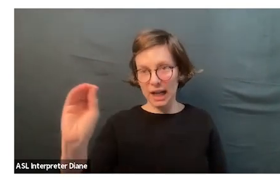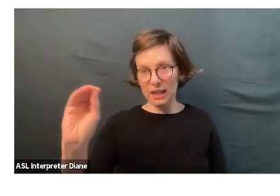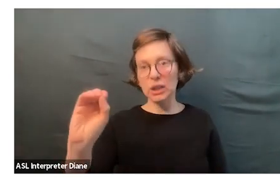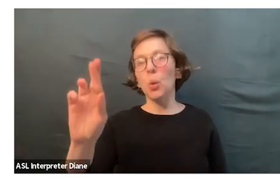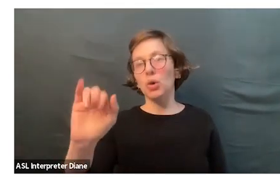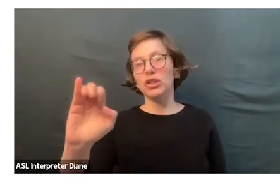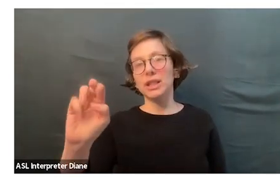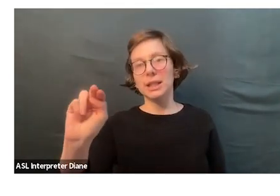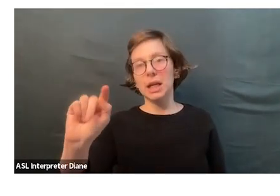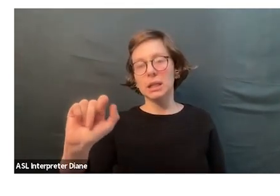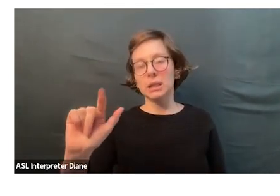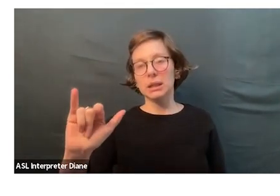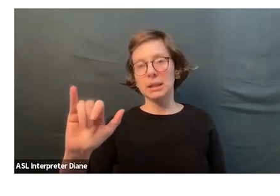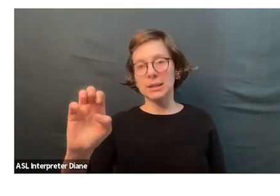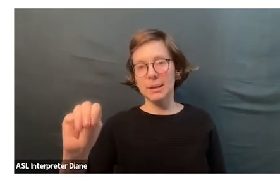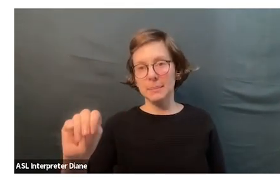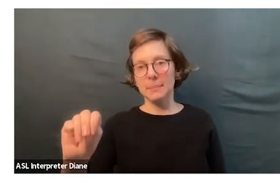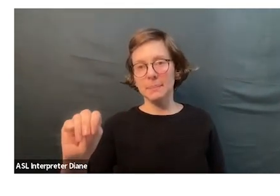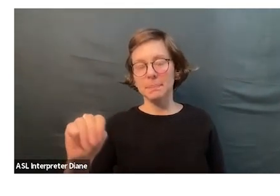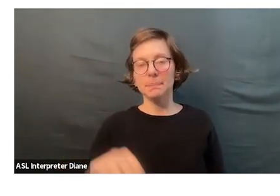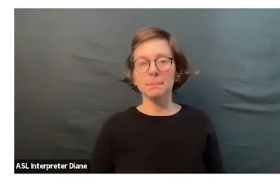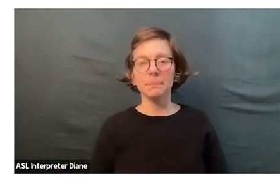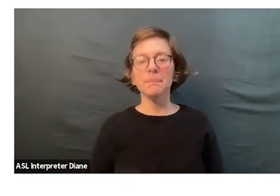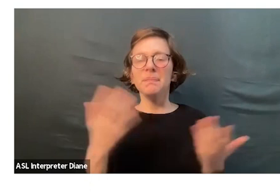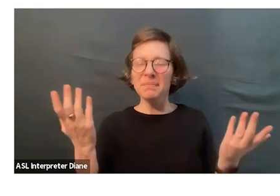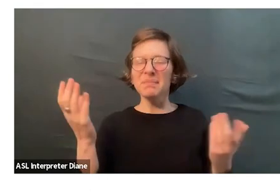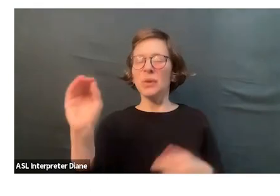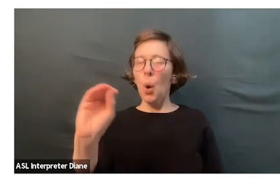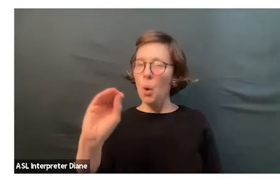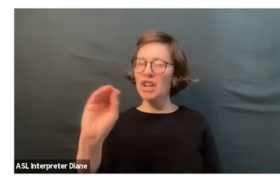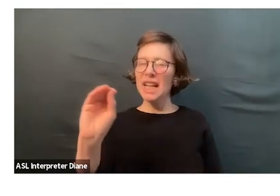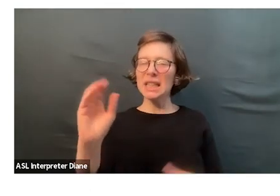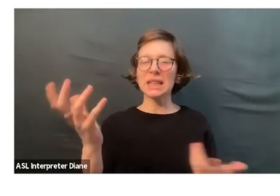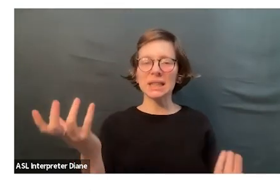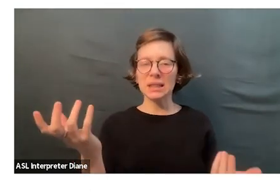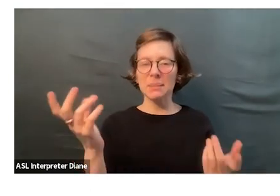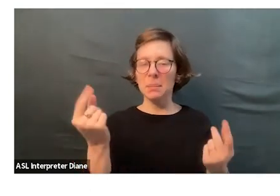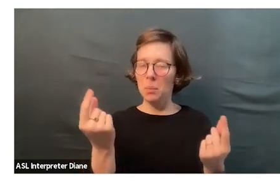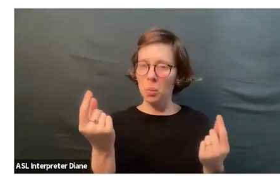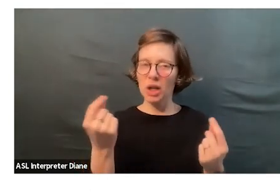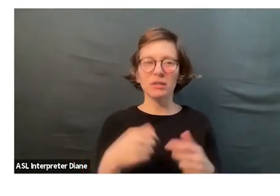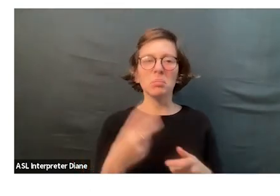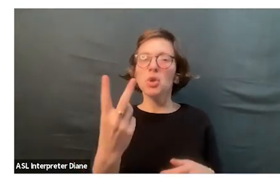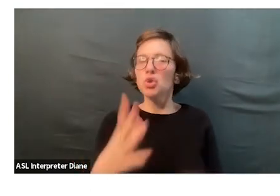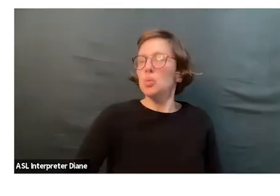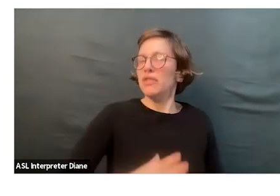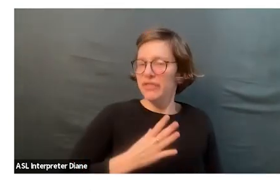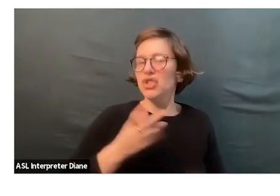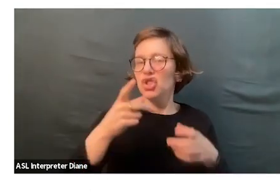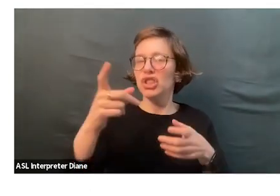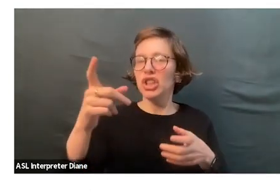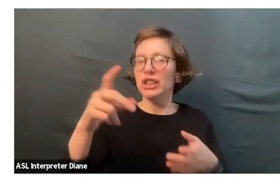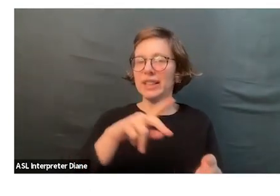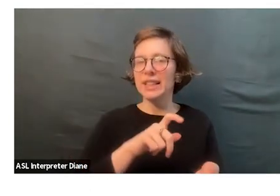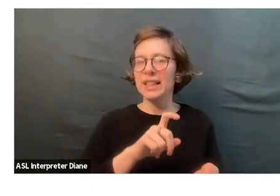the longest time throughout centuries, up until about 1979, according to European powers, Orientalism was